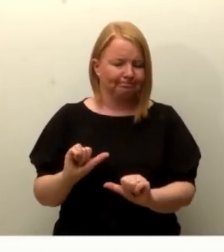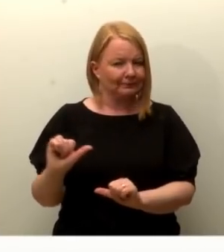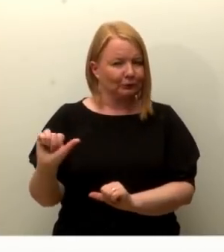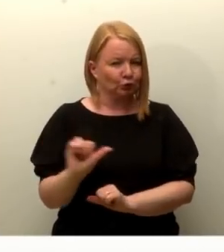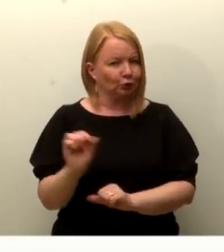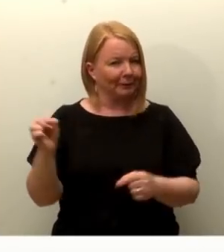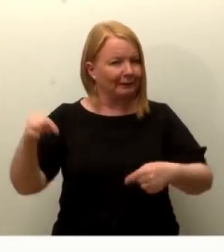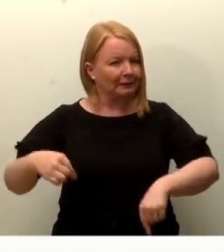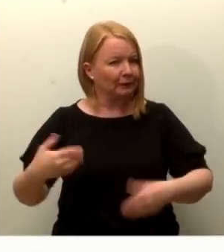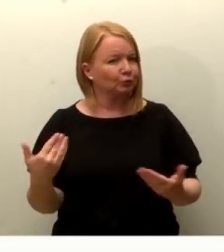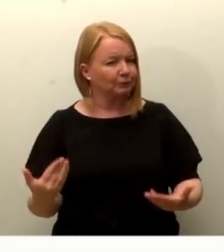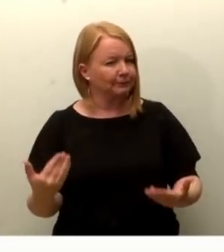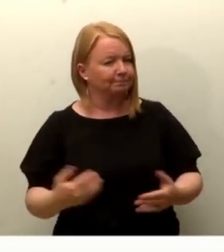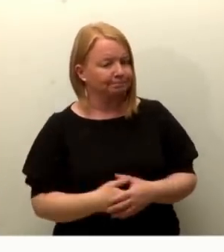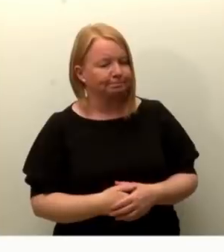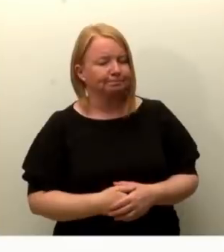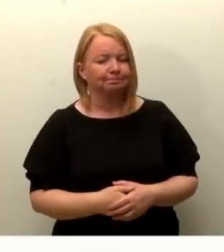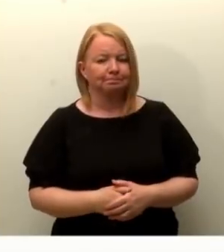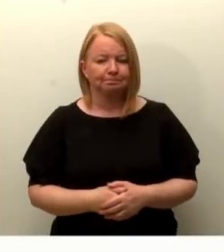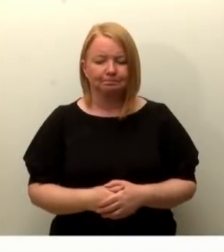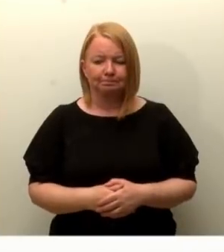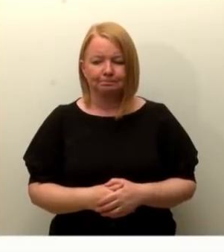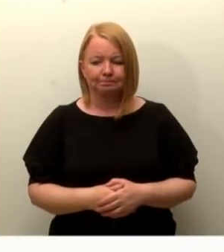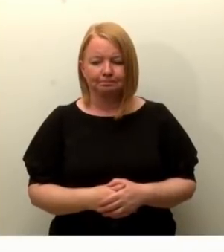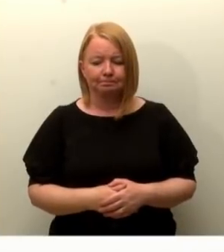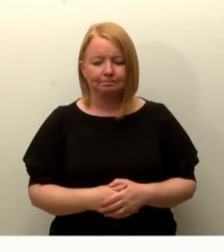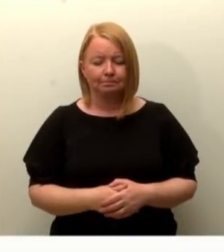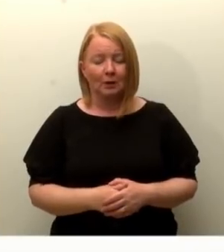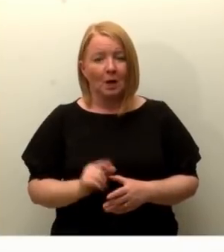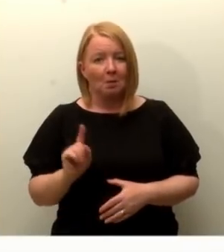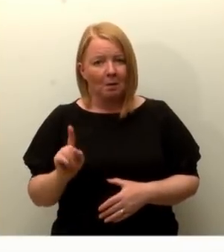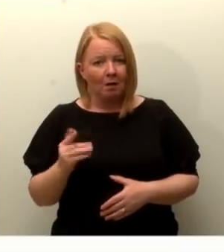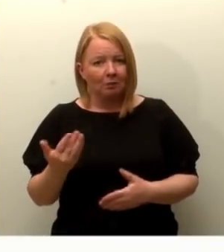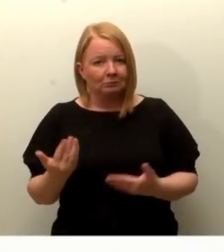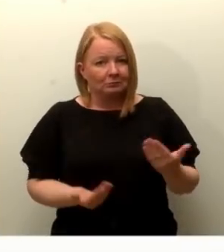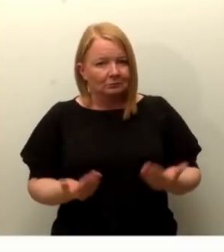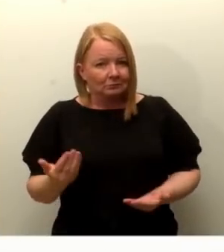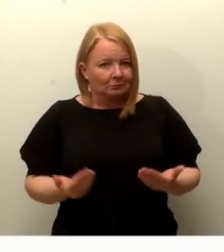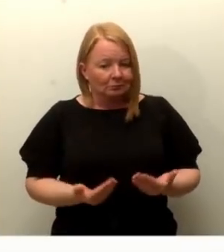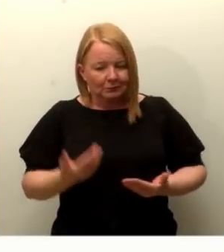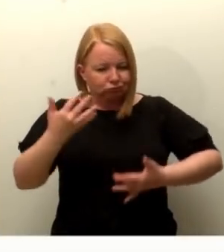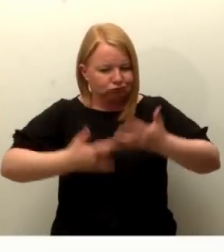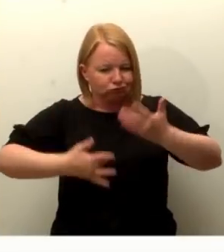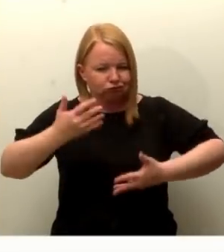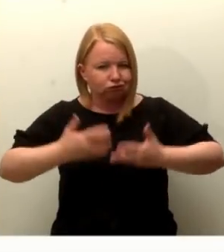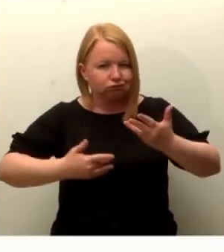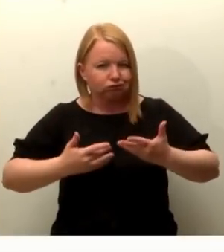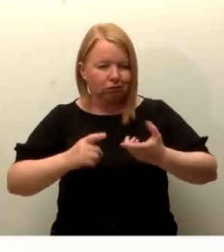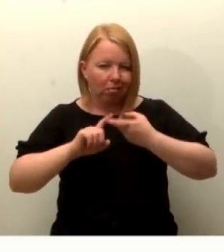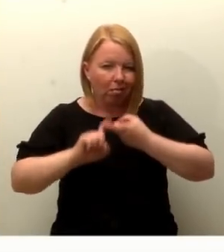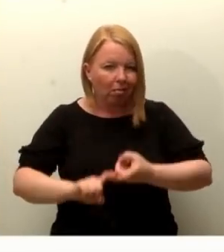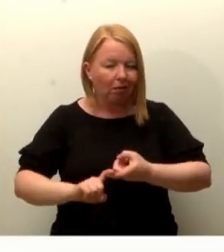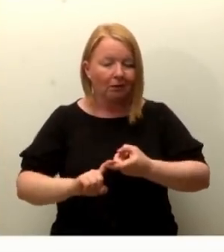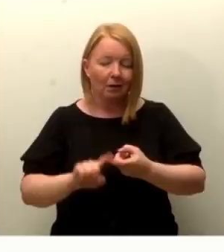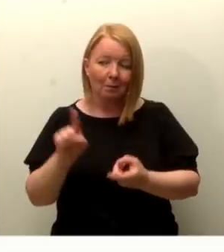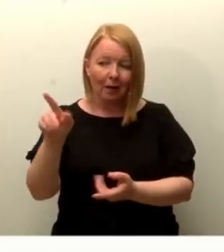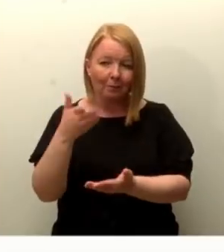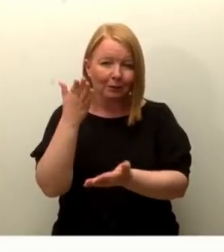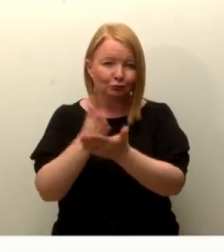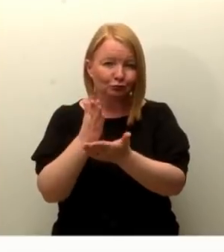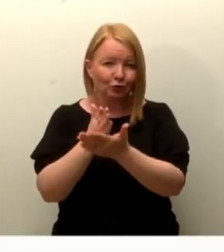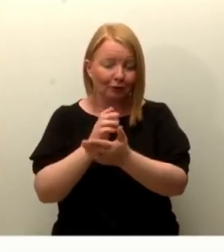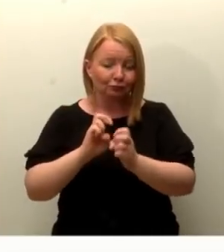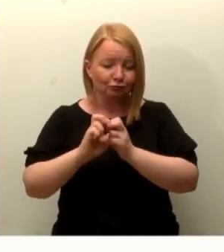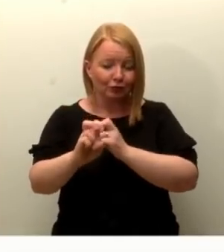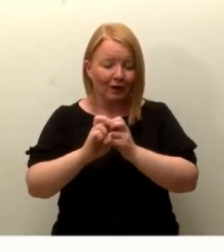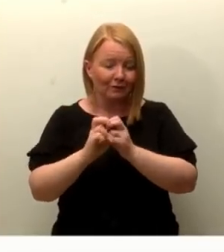attend graduation today. Despite his busy schedule and heavy commitments, Parag makes sure to take time to